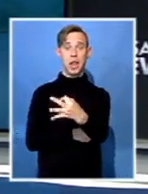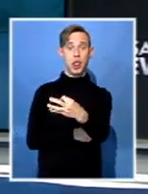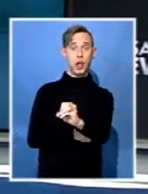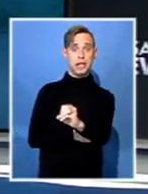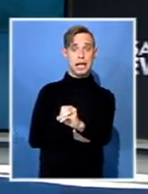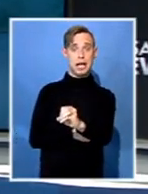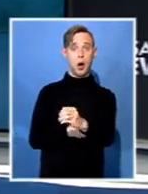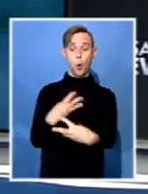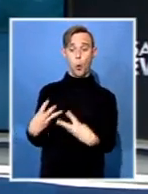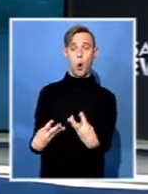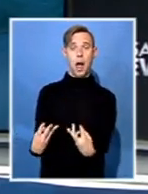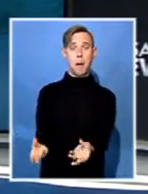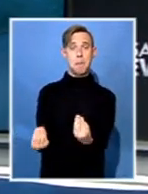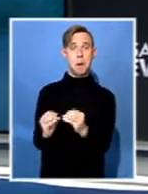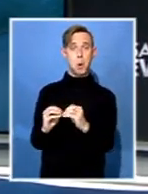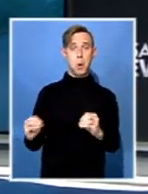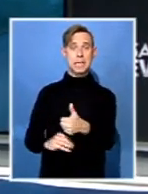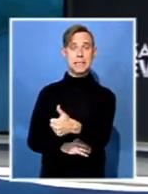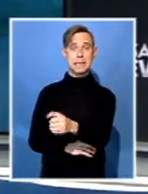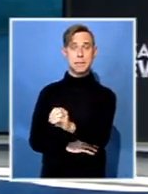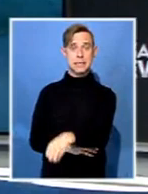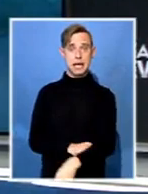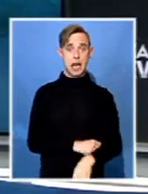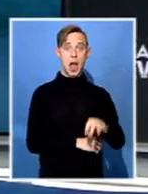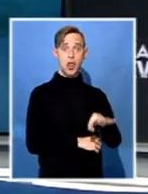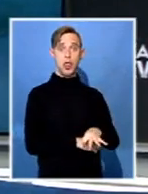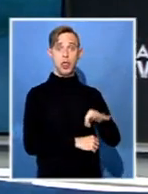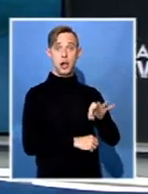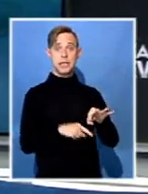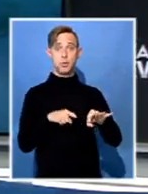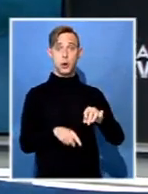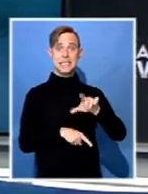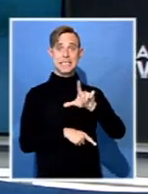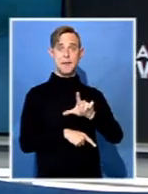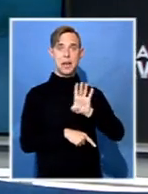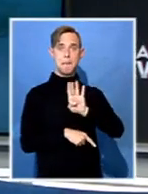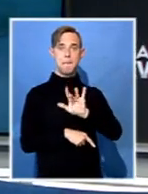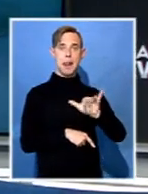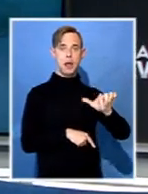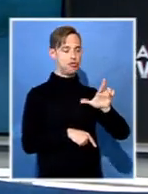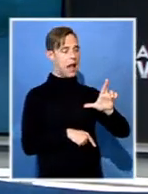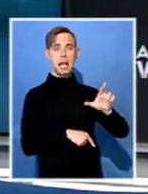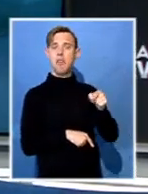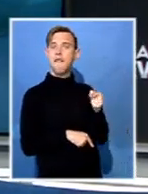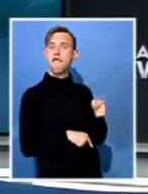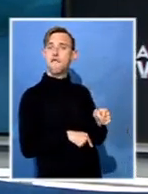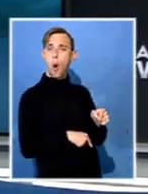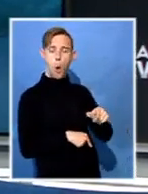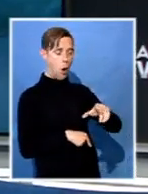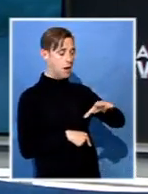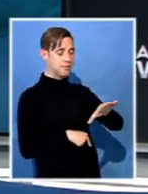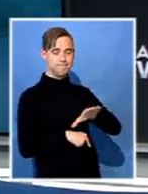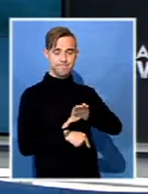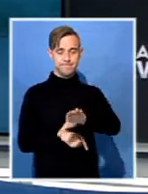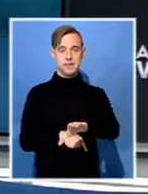now. 13.7 billion rand, that's the next number, and allocations to SAA and the South African Post